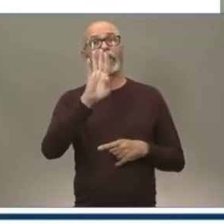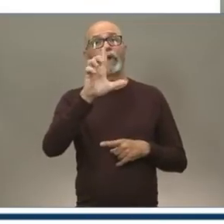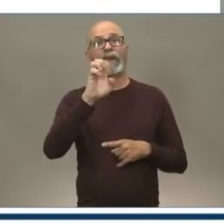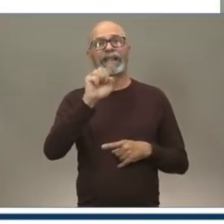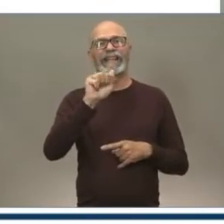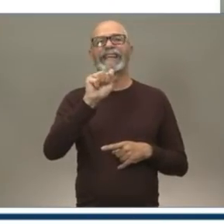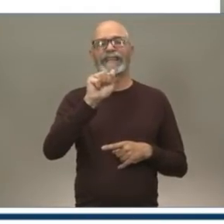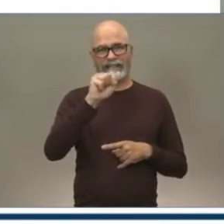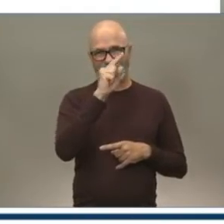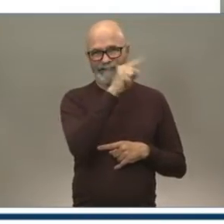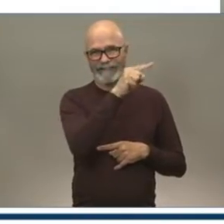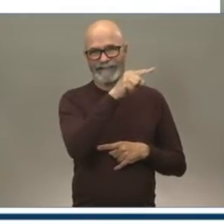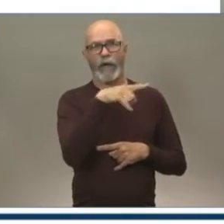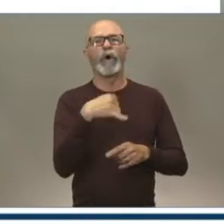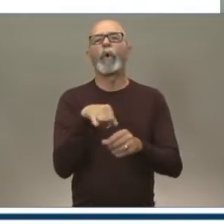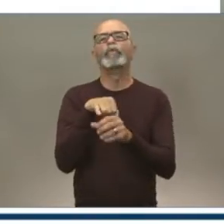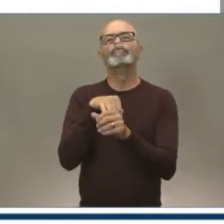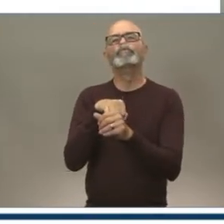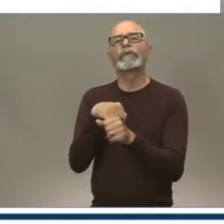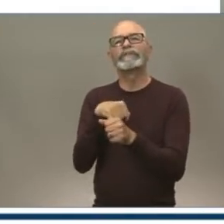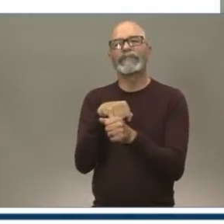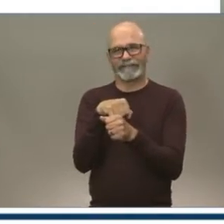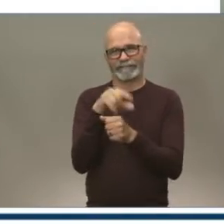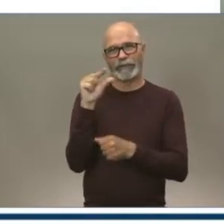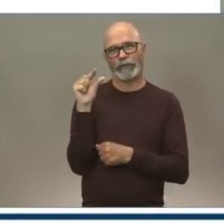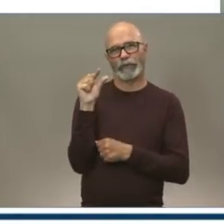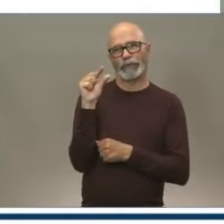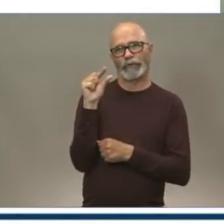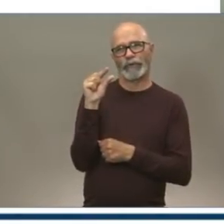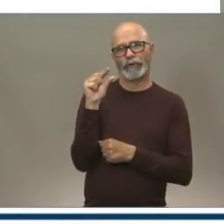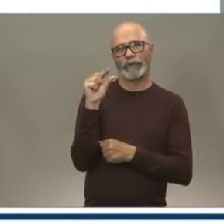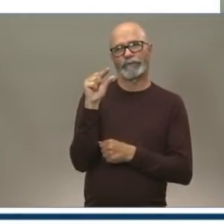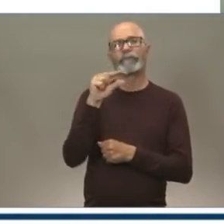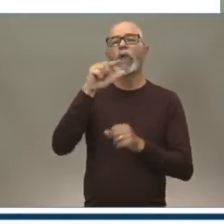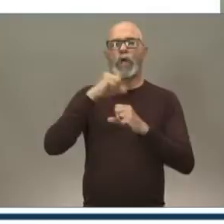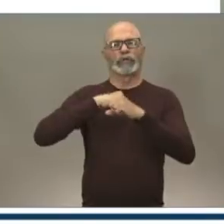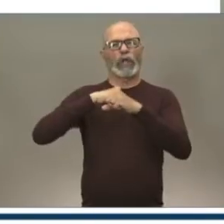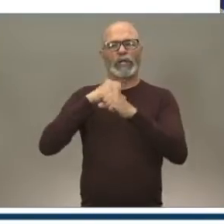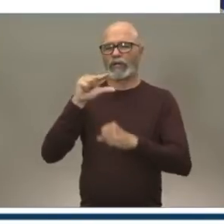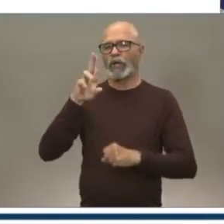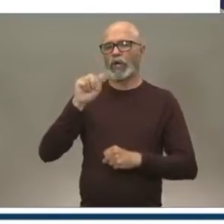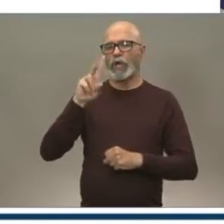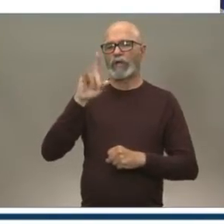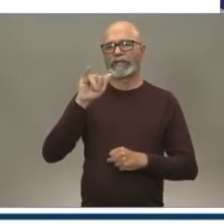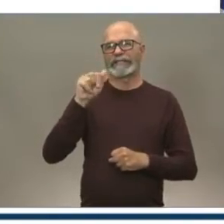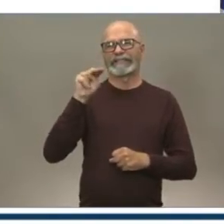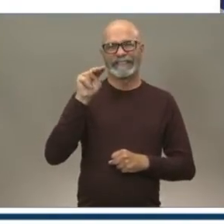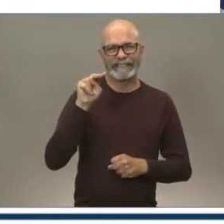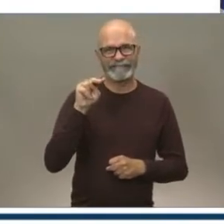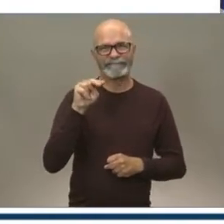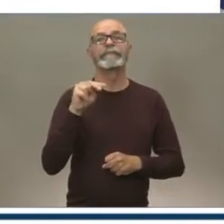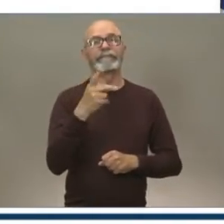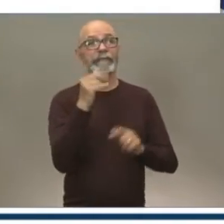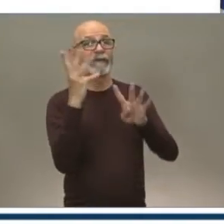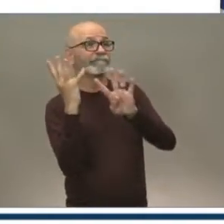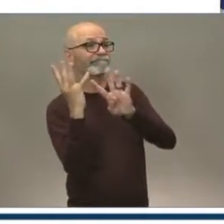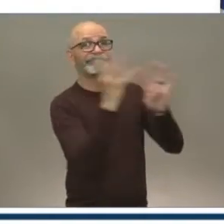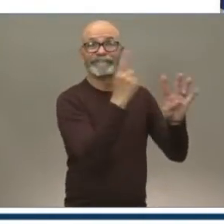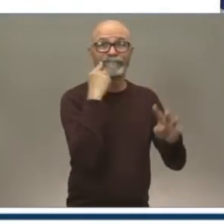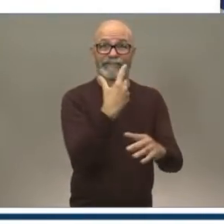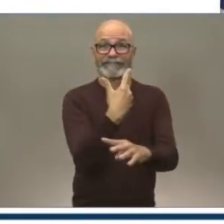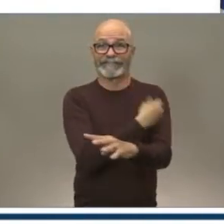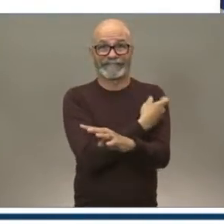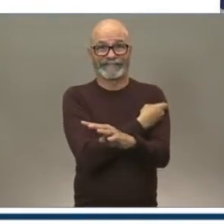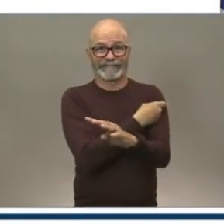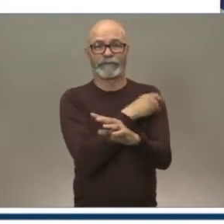meet with pharmacists and the owner of the pharmacy to see the operations and the vaccine rollout. They did over 200. And I was there